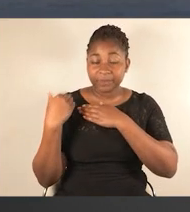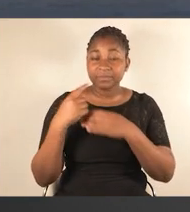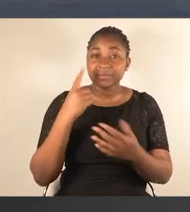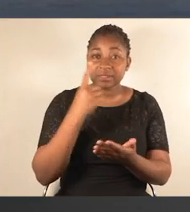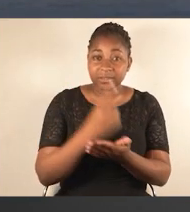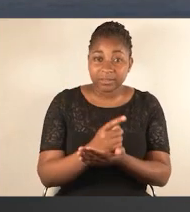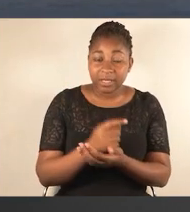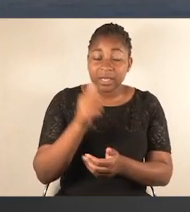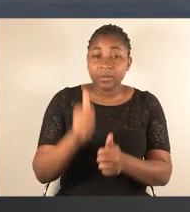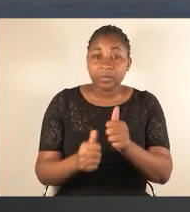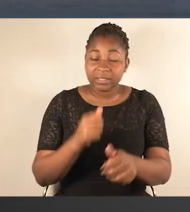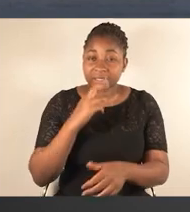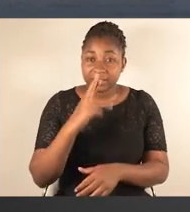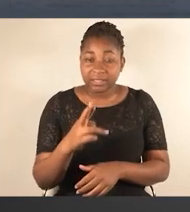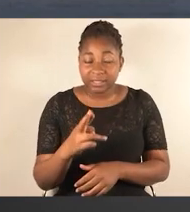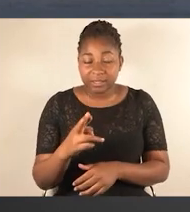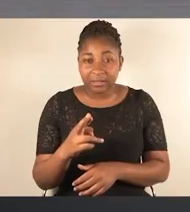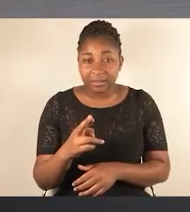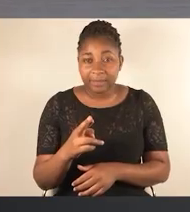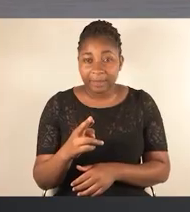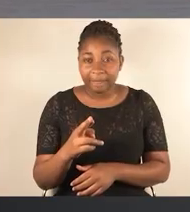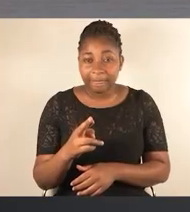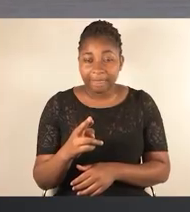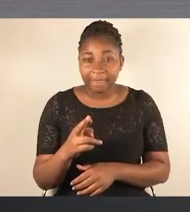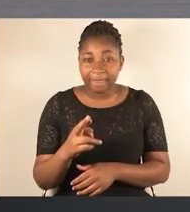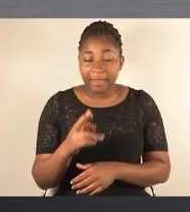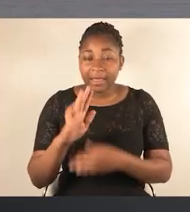shoulders, which are